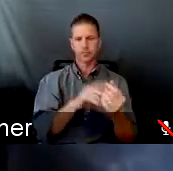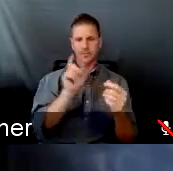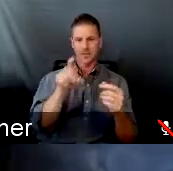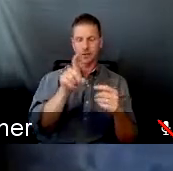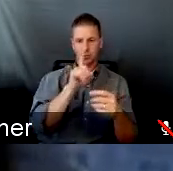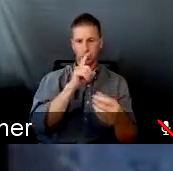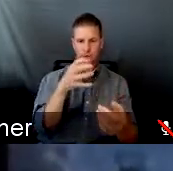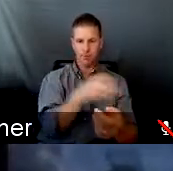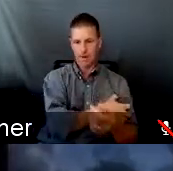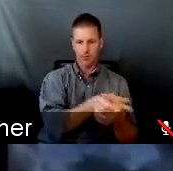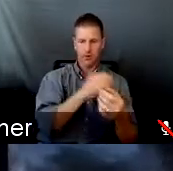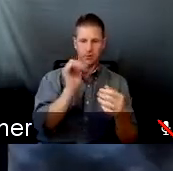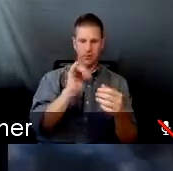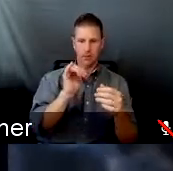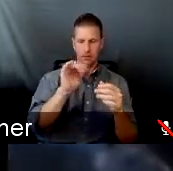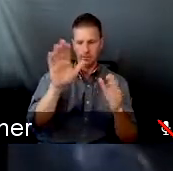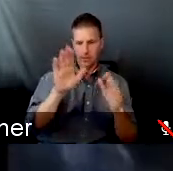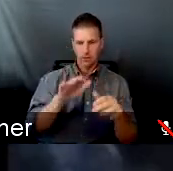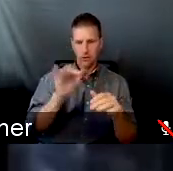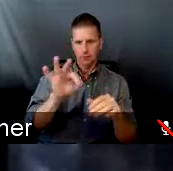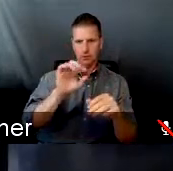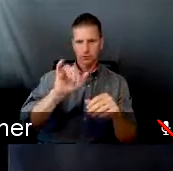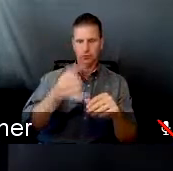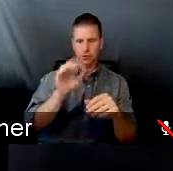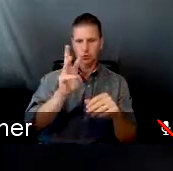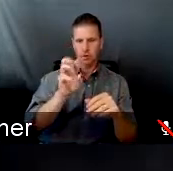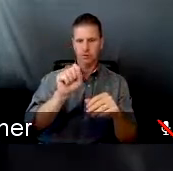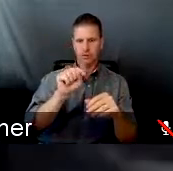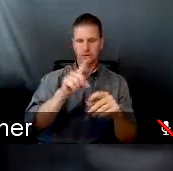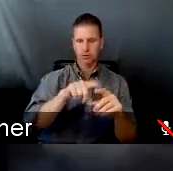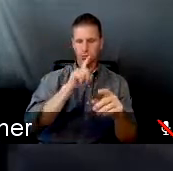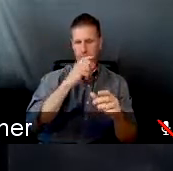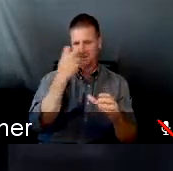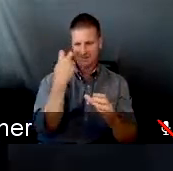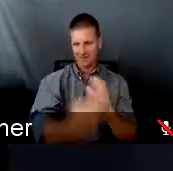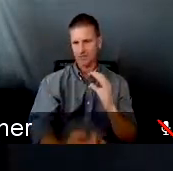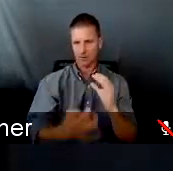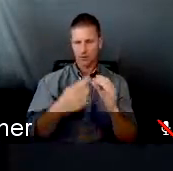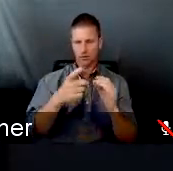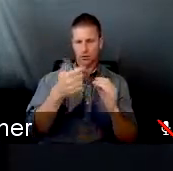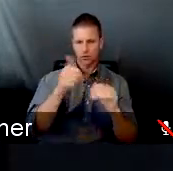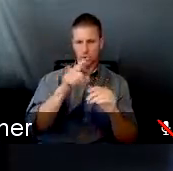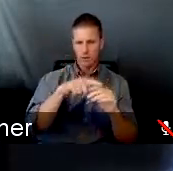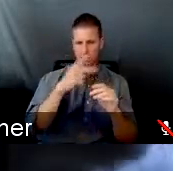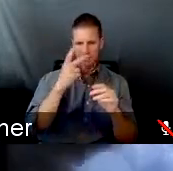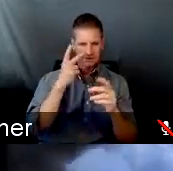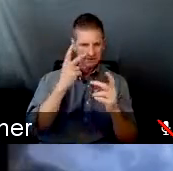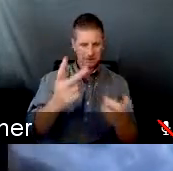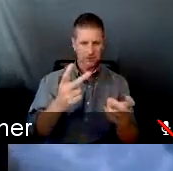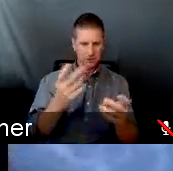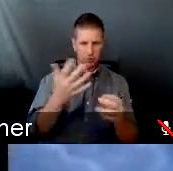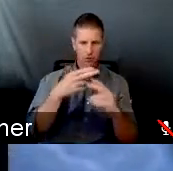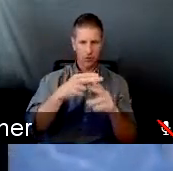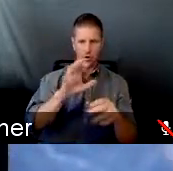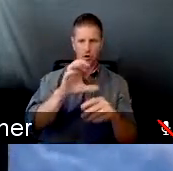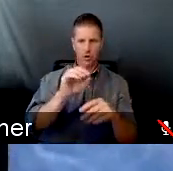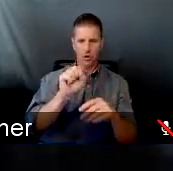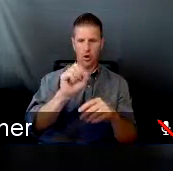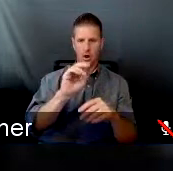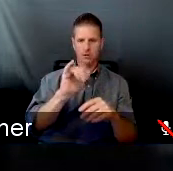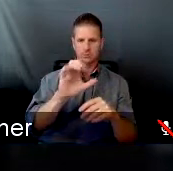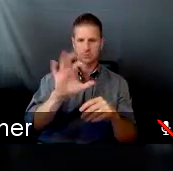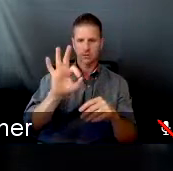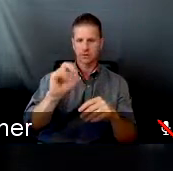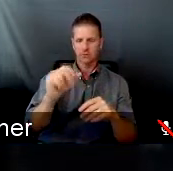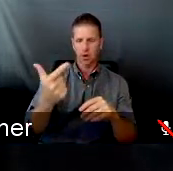powerful, like the amazing abilities of the JWST, to really dive into this and try and peer into this, what we would call cosmic fog of the early